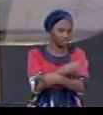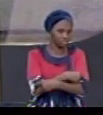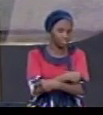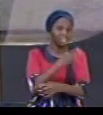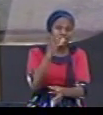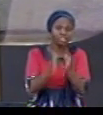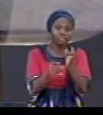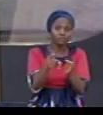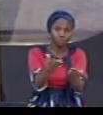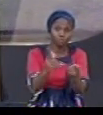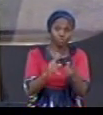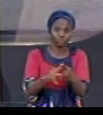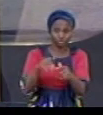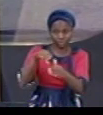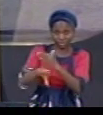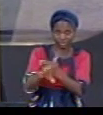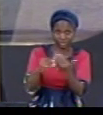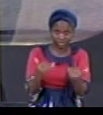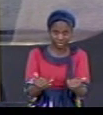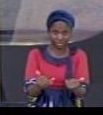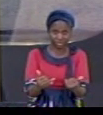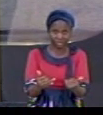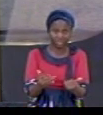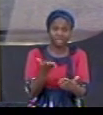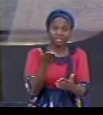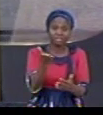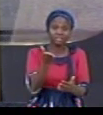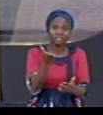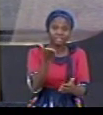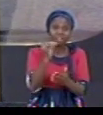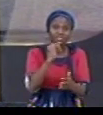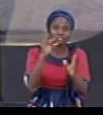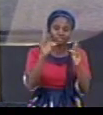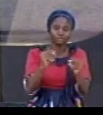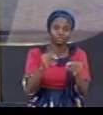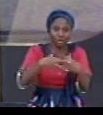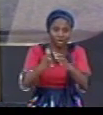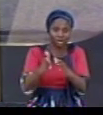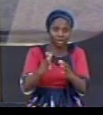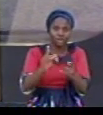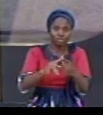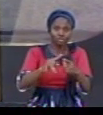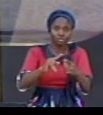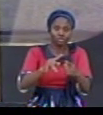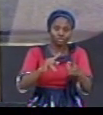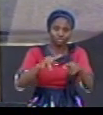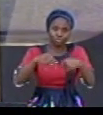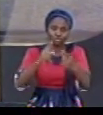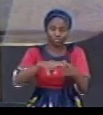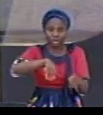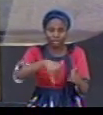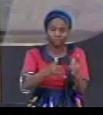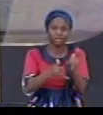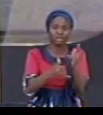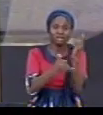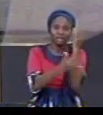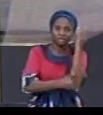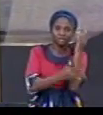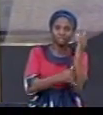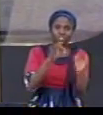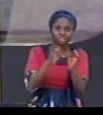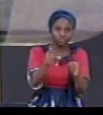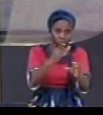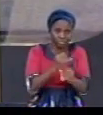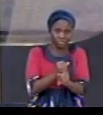to go in now, there is no gate. If you're going to another country, get your visa, get your ticket, and you're